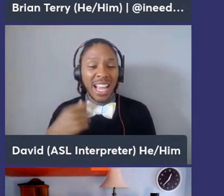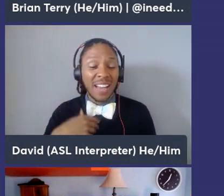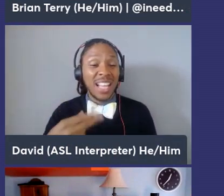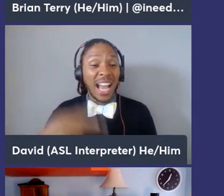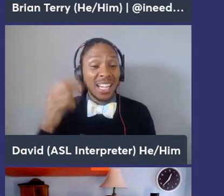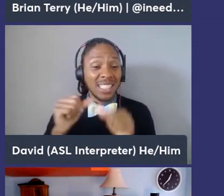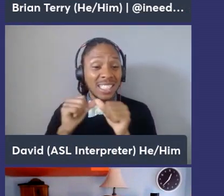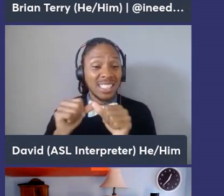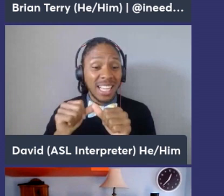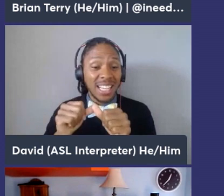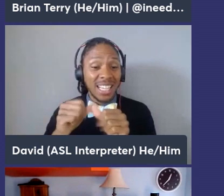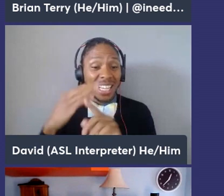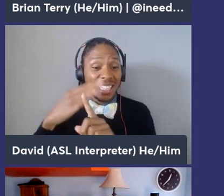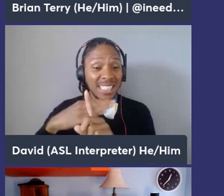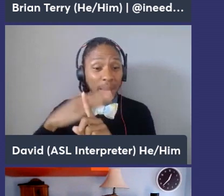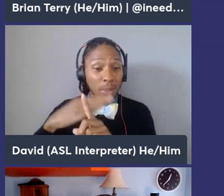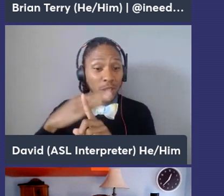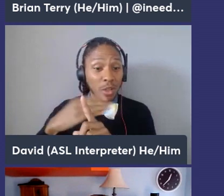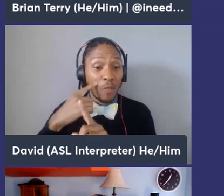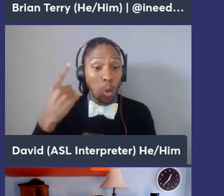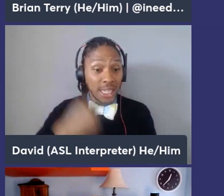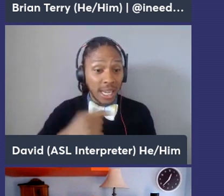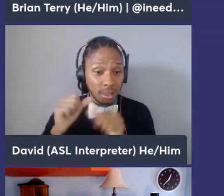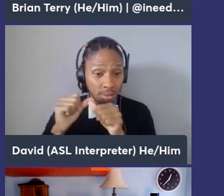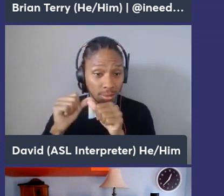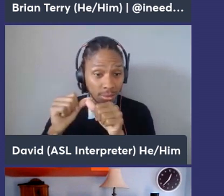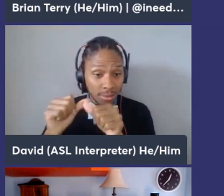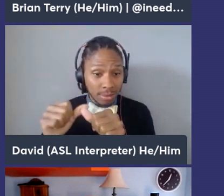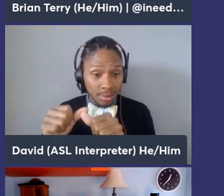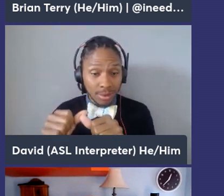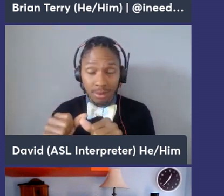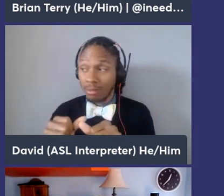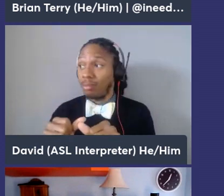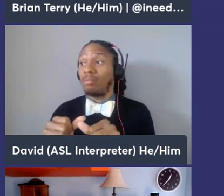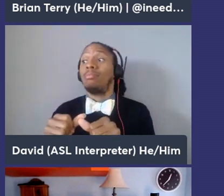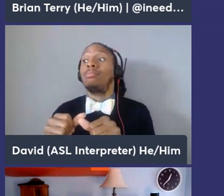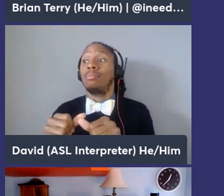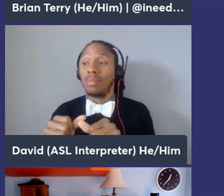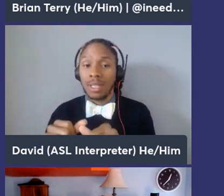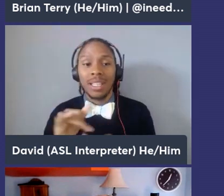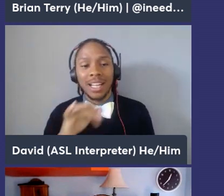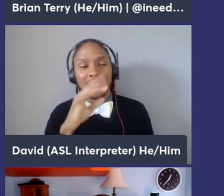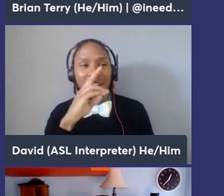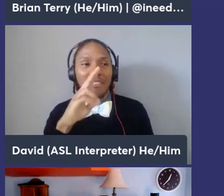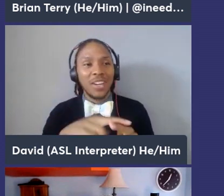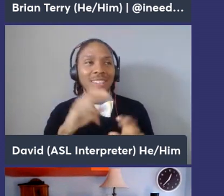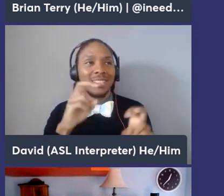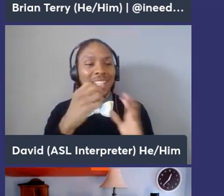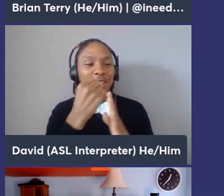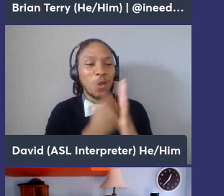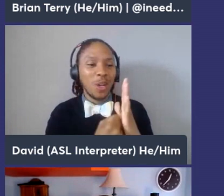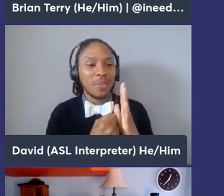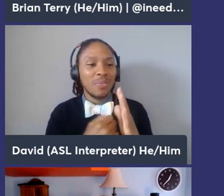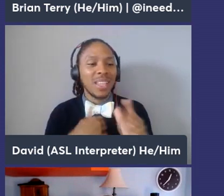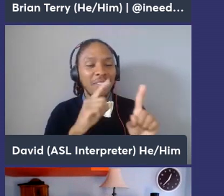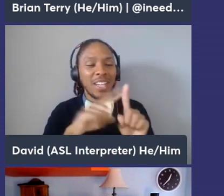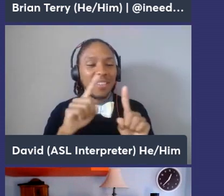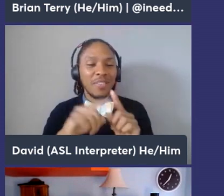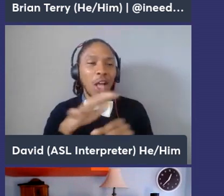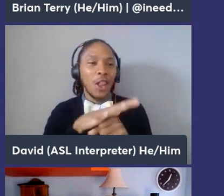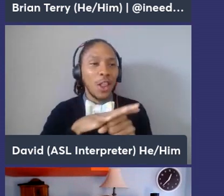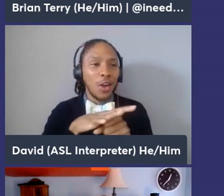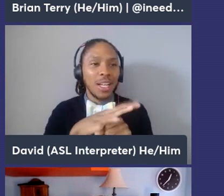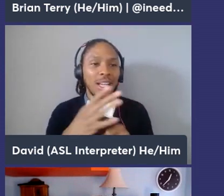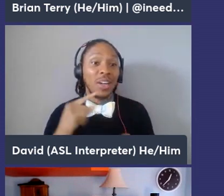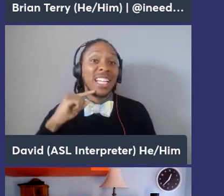sustained temperature for one day. So pretty fun little script. It gives you like some different locations and what